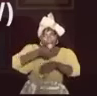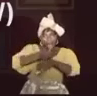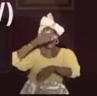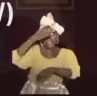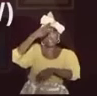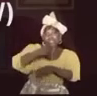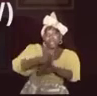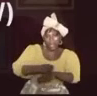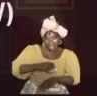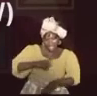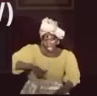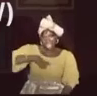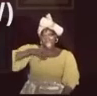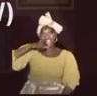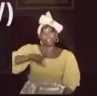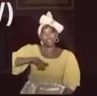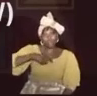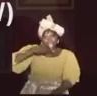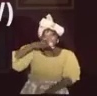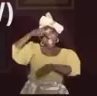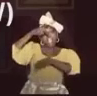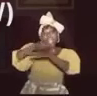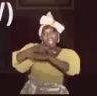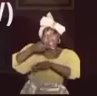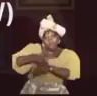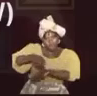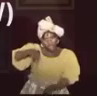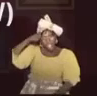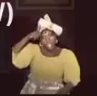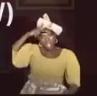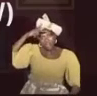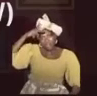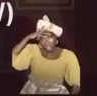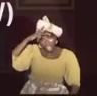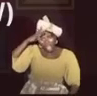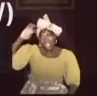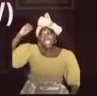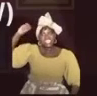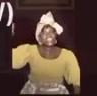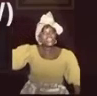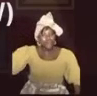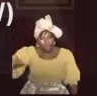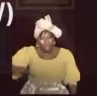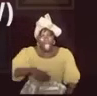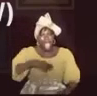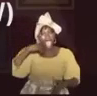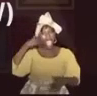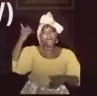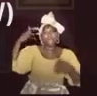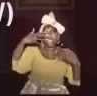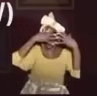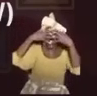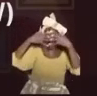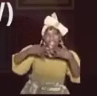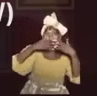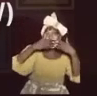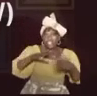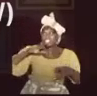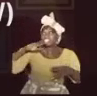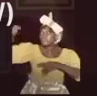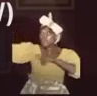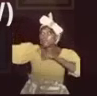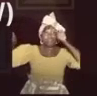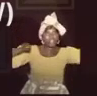Lagos. He walks about Kaduna, Kano. He walks about Europe. He walks about America. He walks about to and fro